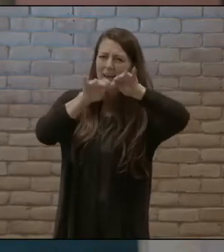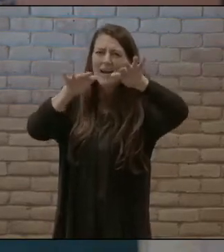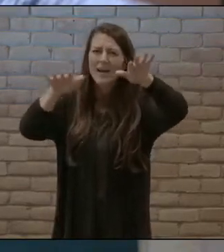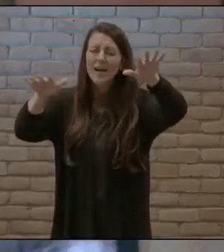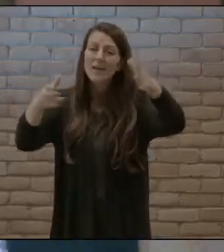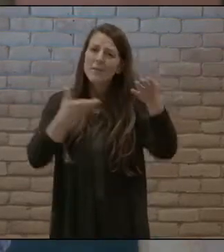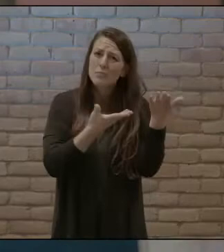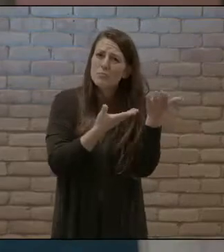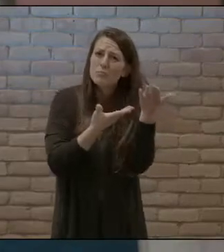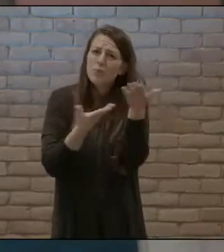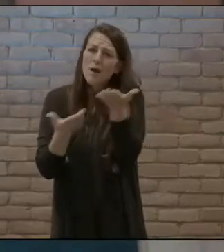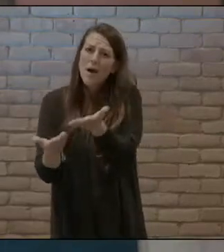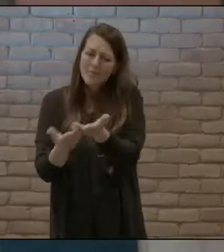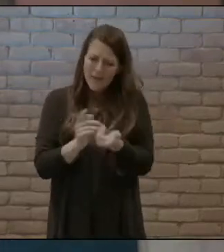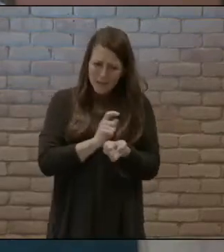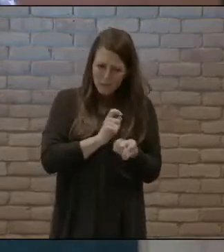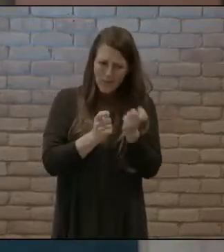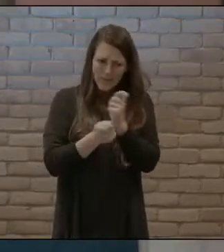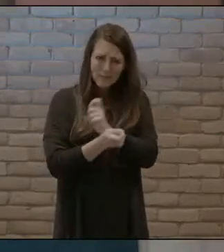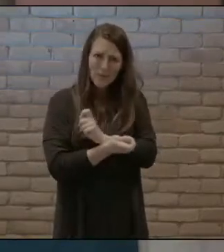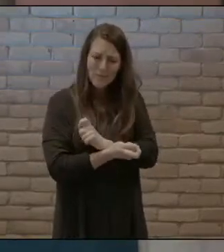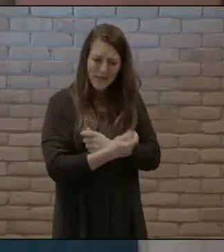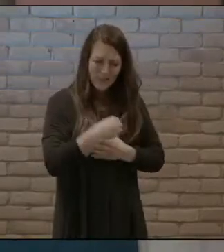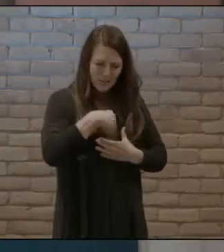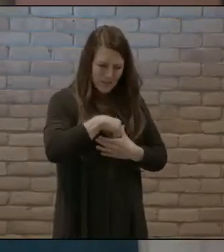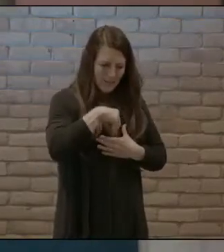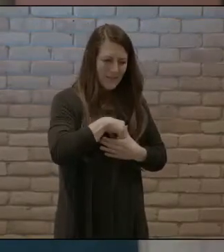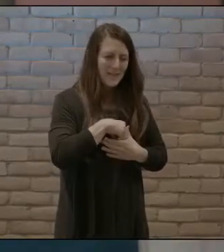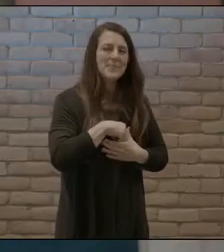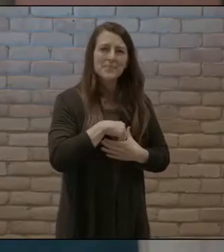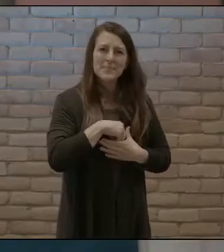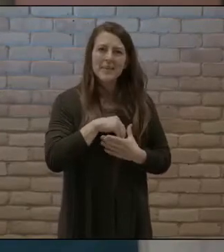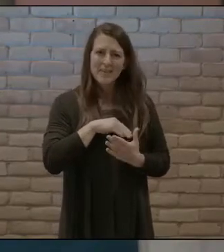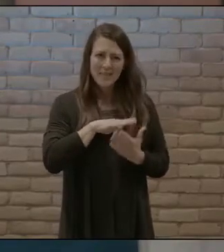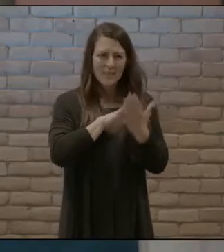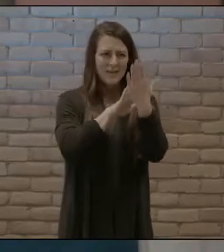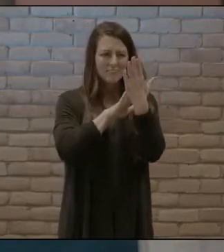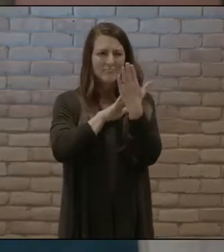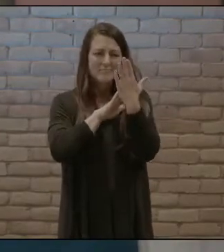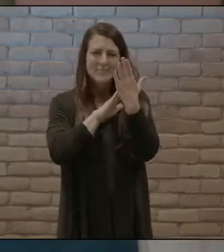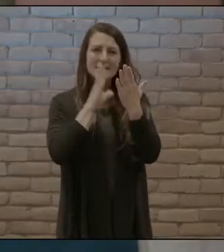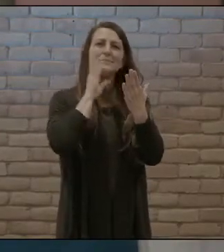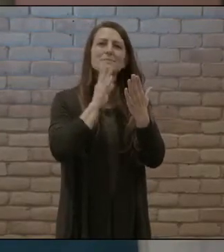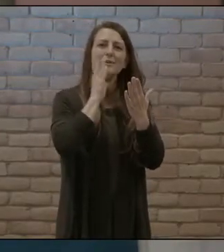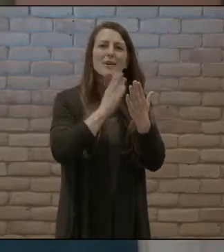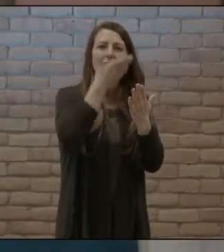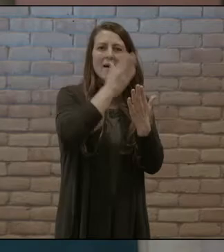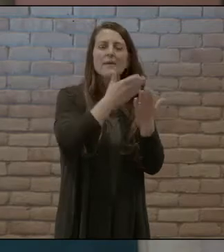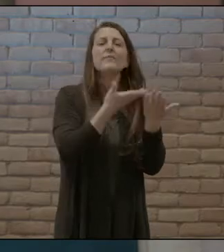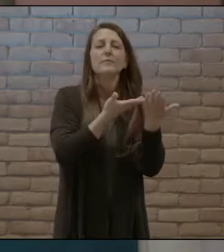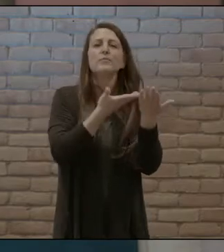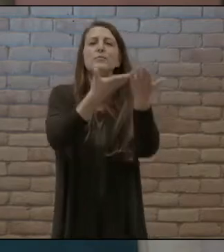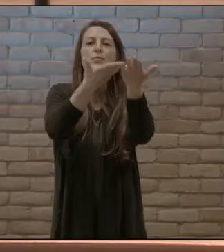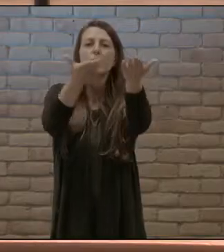they brought this transformation they had received by coming into the presence of God along with